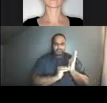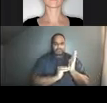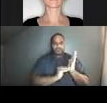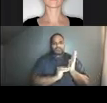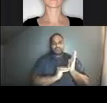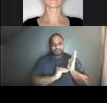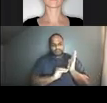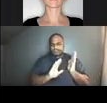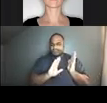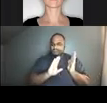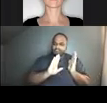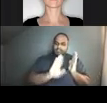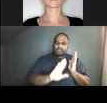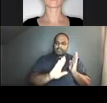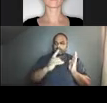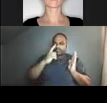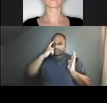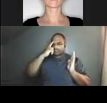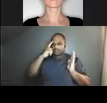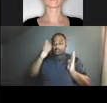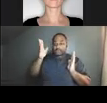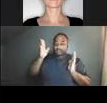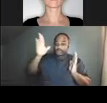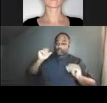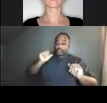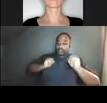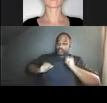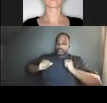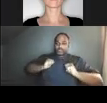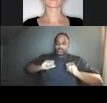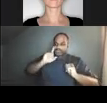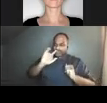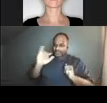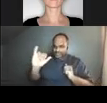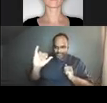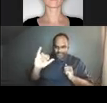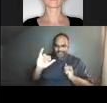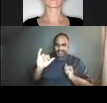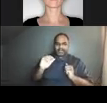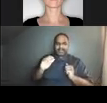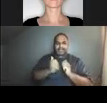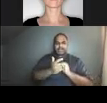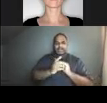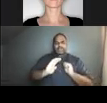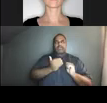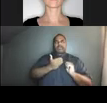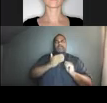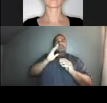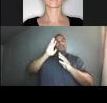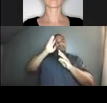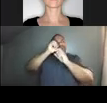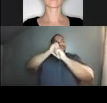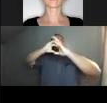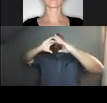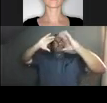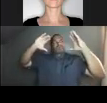they visualize it, the theater of the future as they want it. How they imagine it to be.